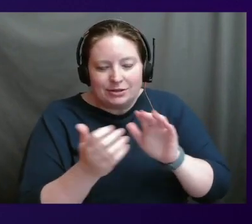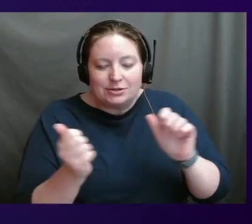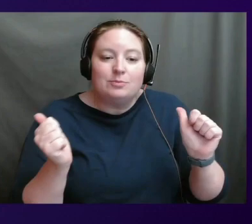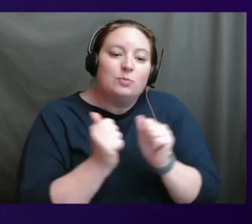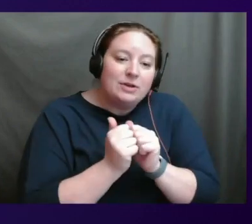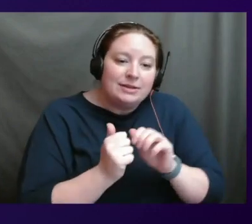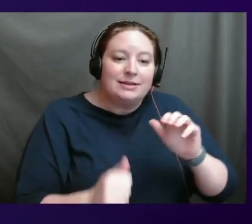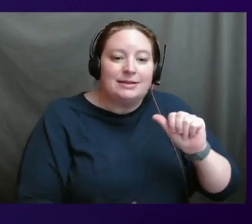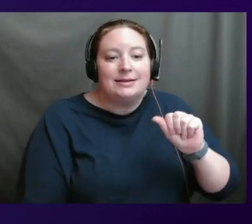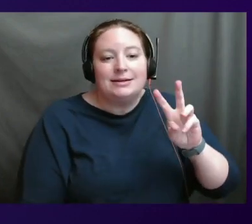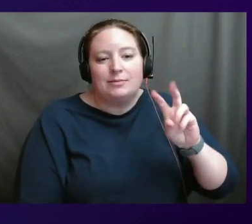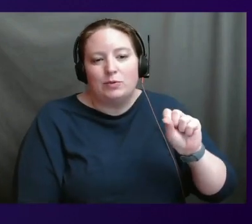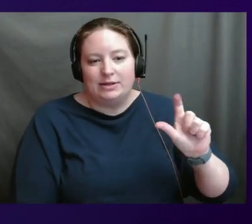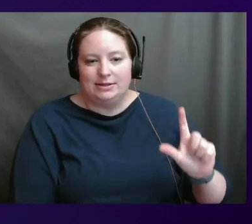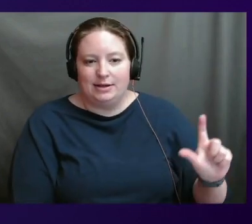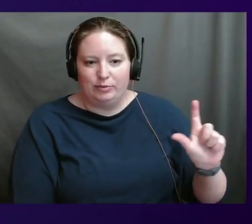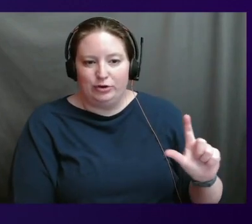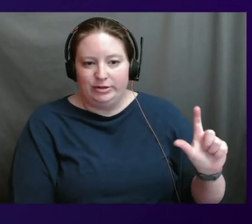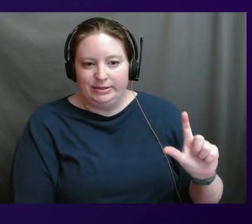libraries.